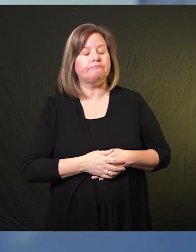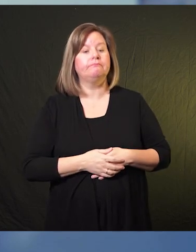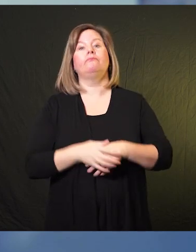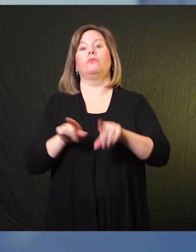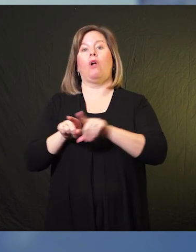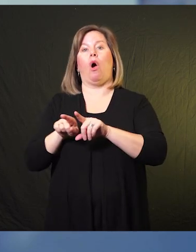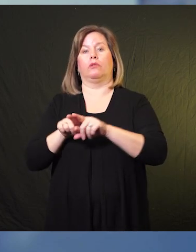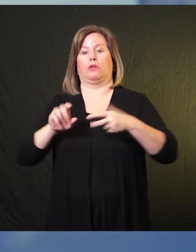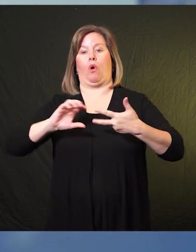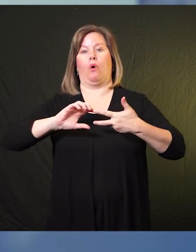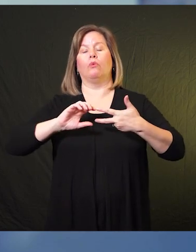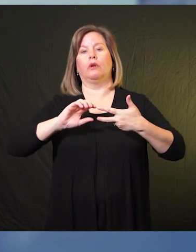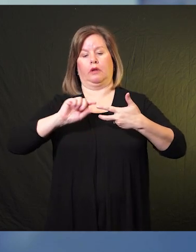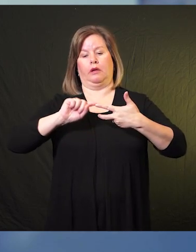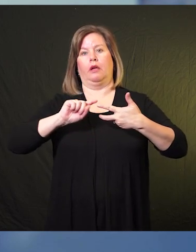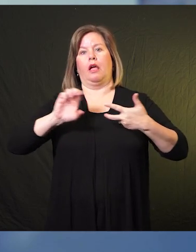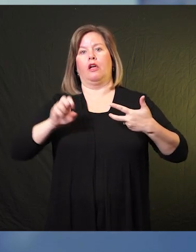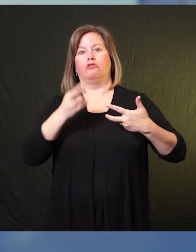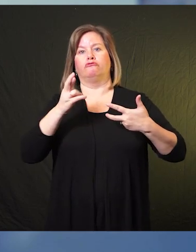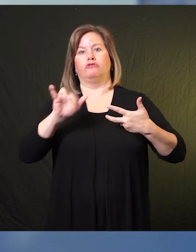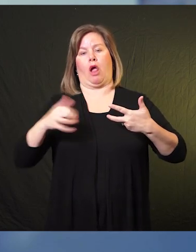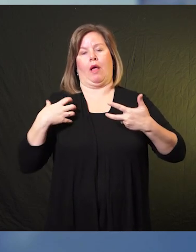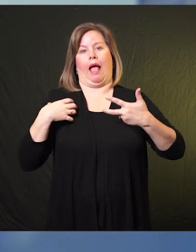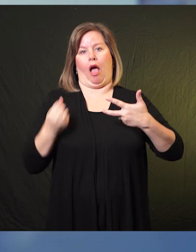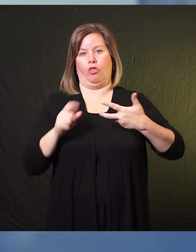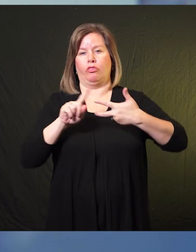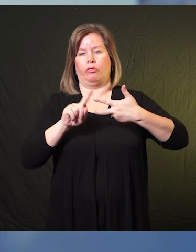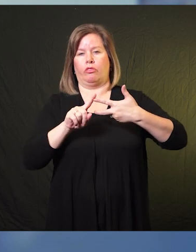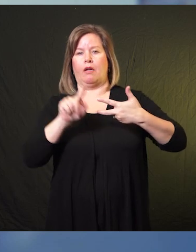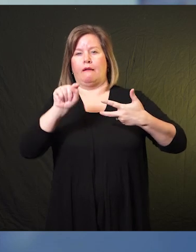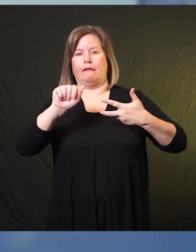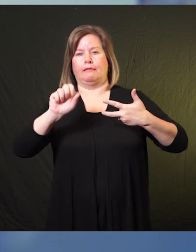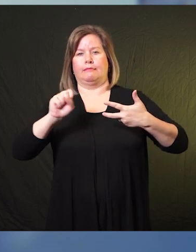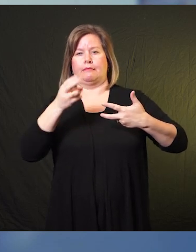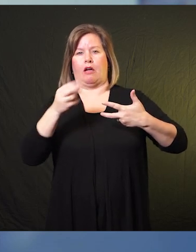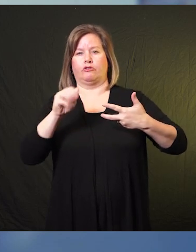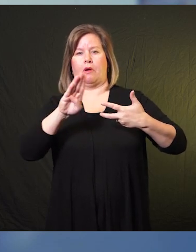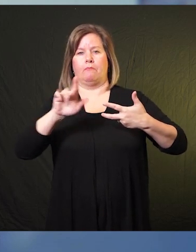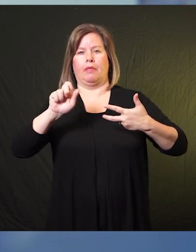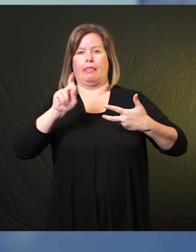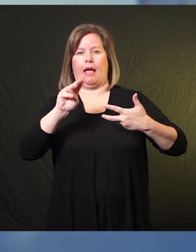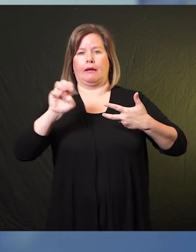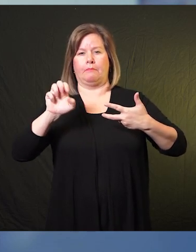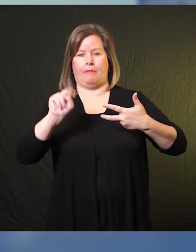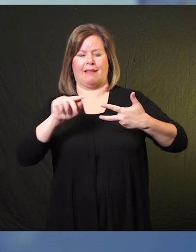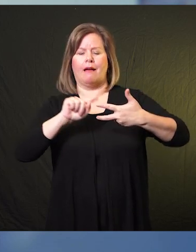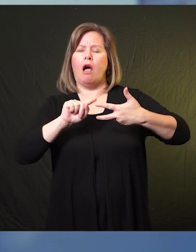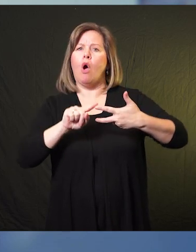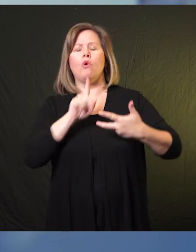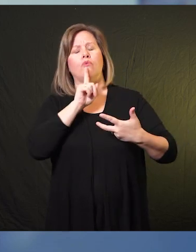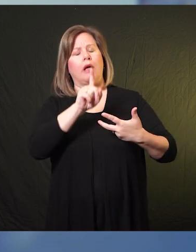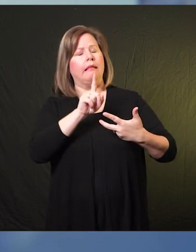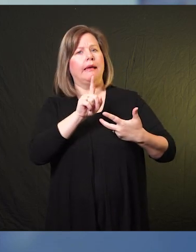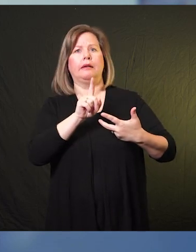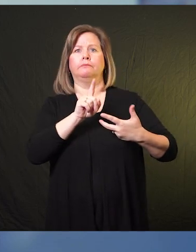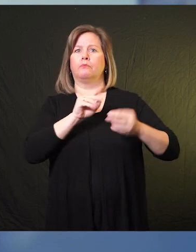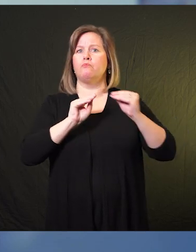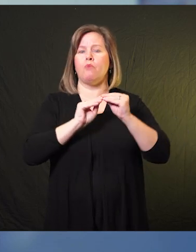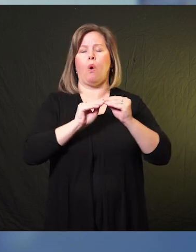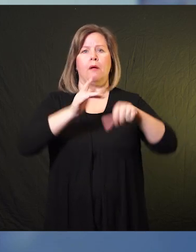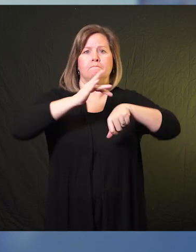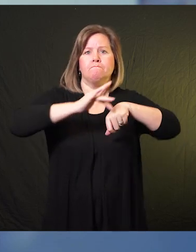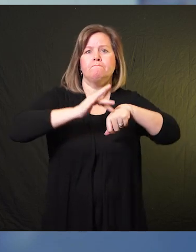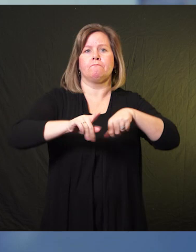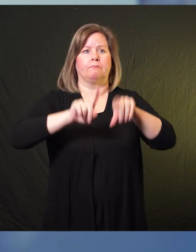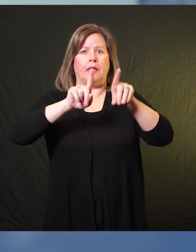Blackman and the good people at Cherry Health. They've done an amazing job in the past week or so of expanding testing and especially making sure